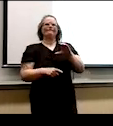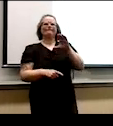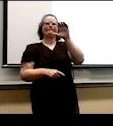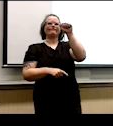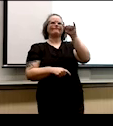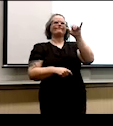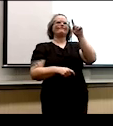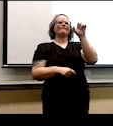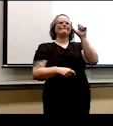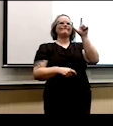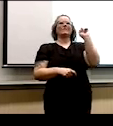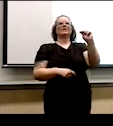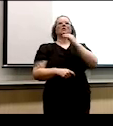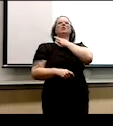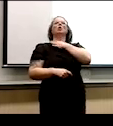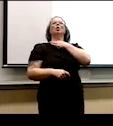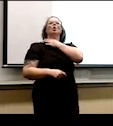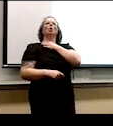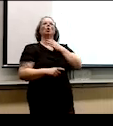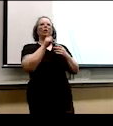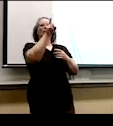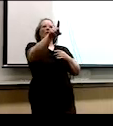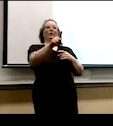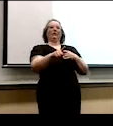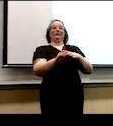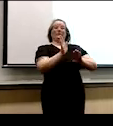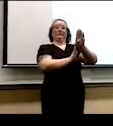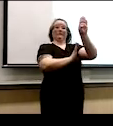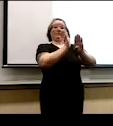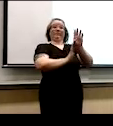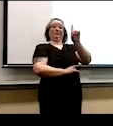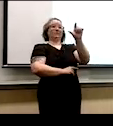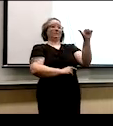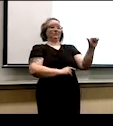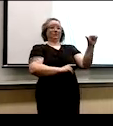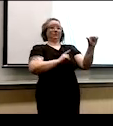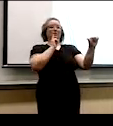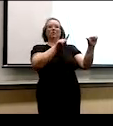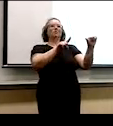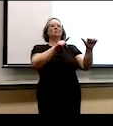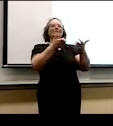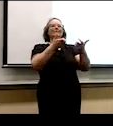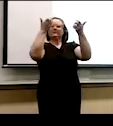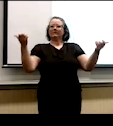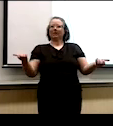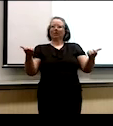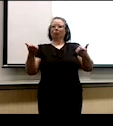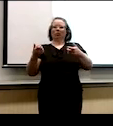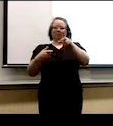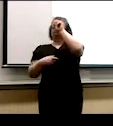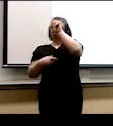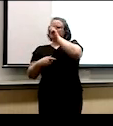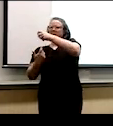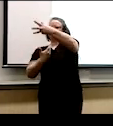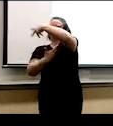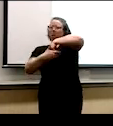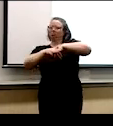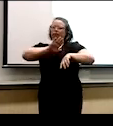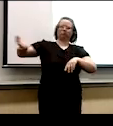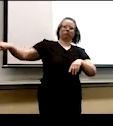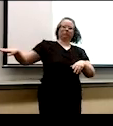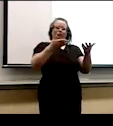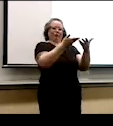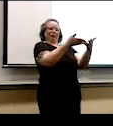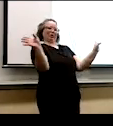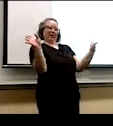Developmental disability that is not related to Down syndrome. I feel like we still also see, just as these